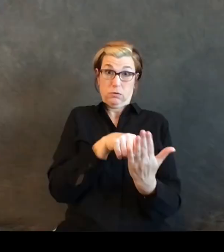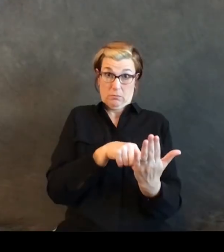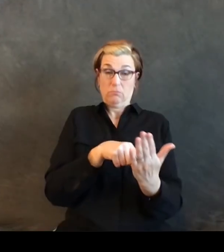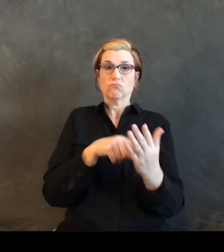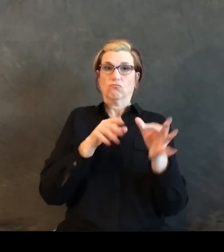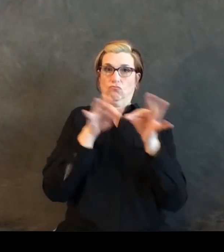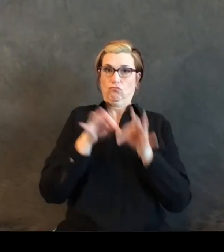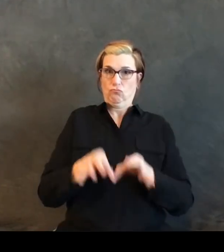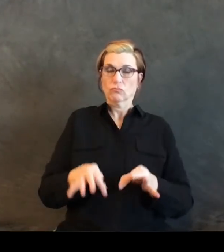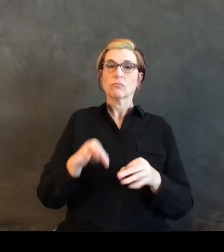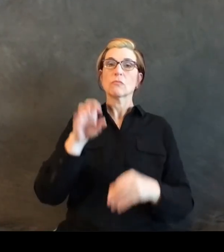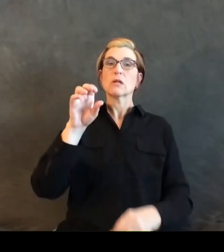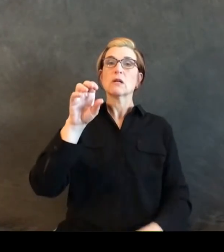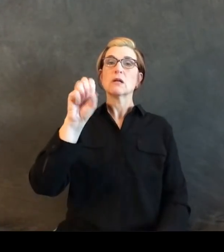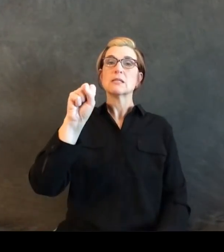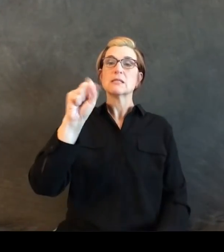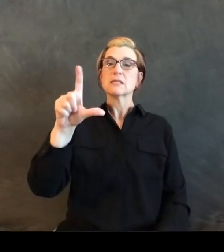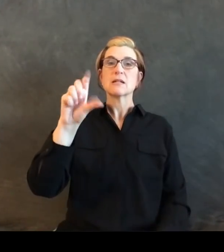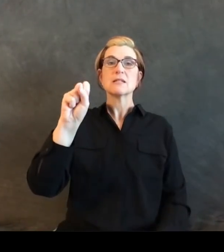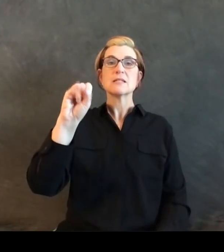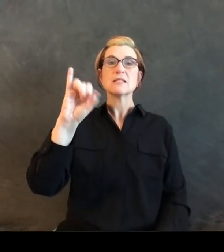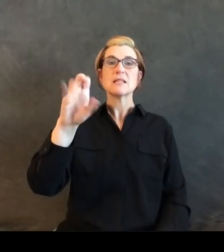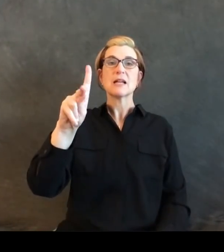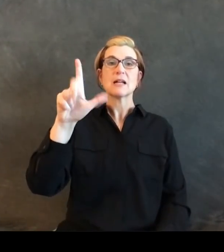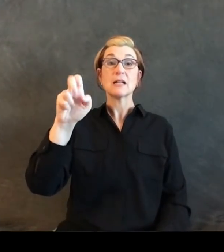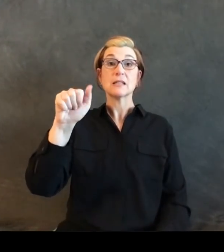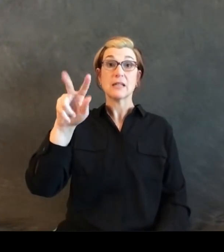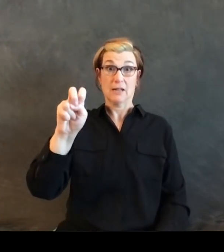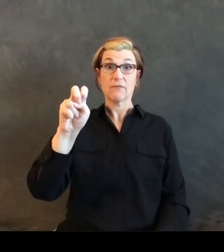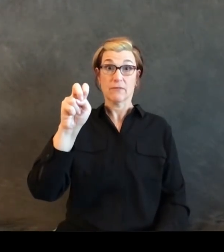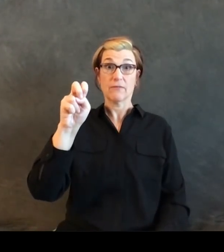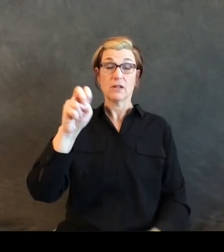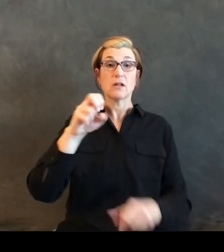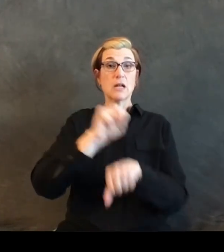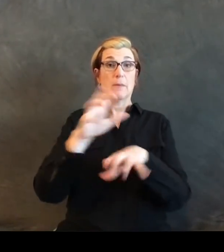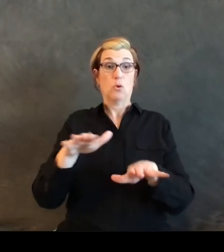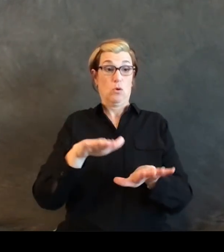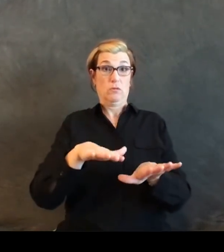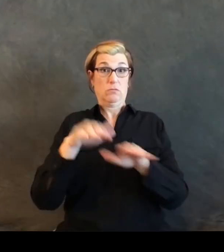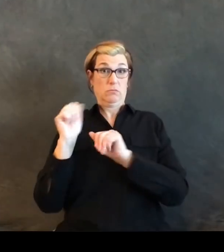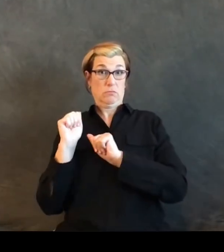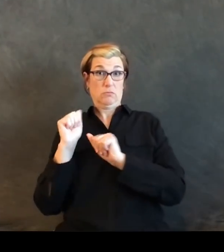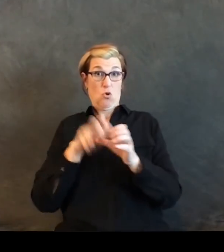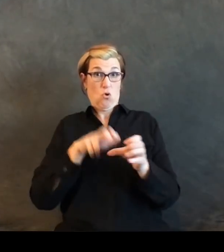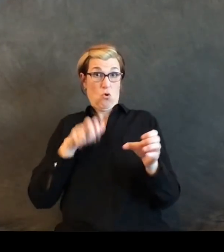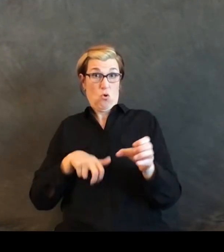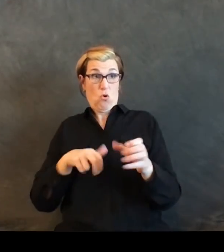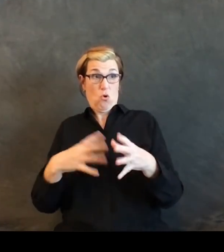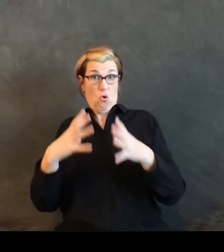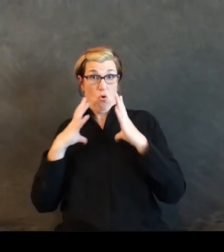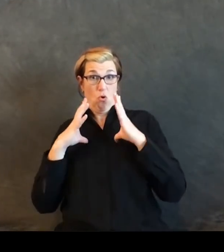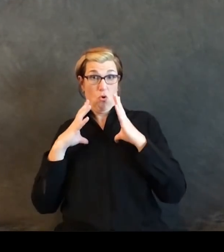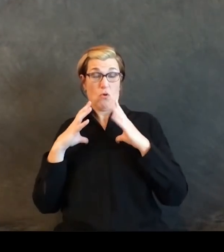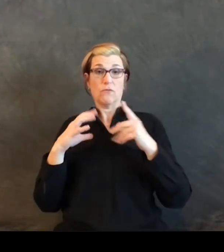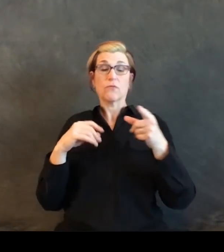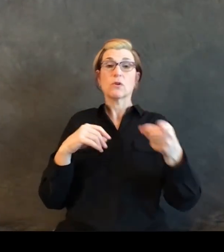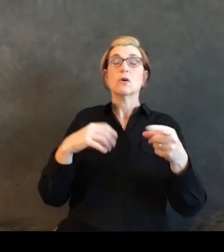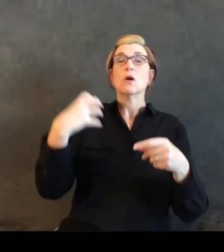at no cost at all to the employers. And that's a big thing, no cost to the employers. We want to get everybody back working.